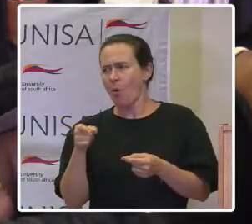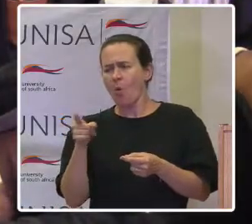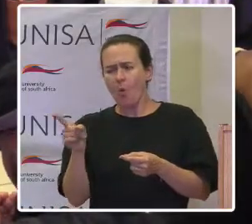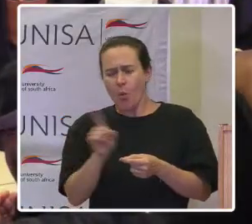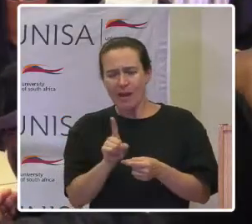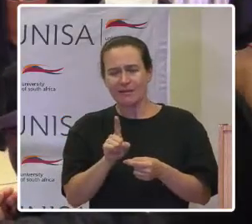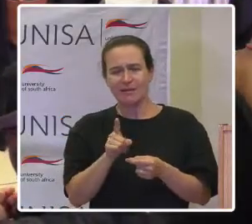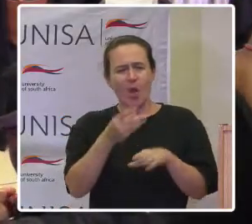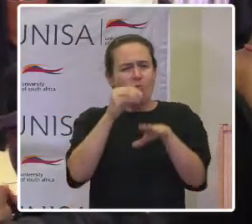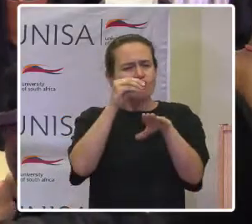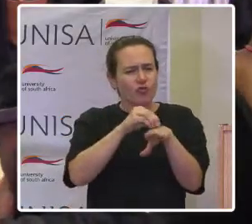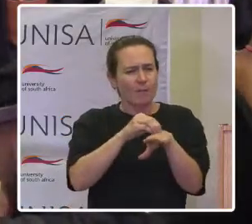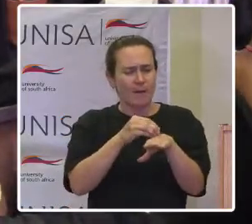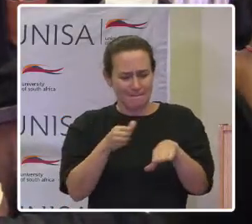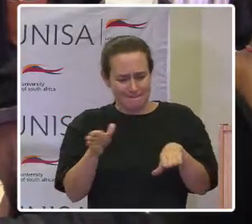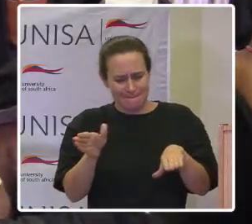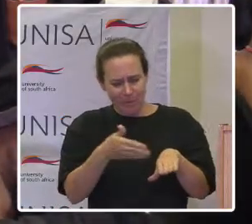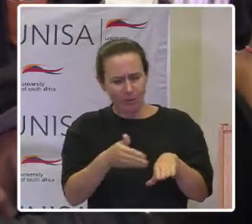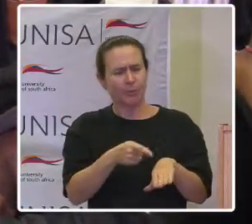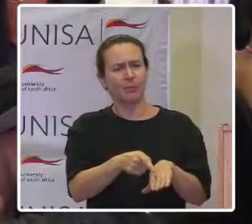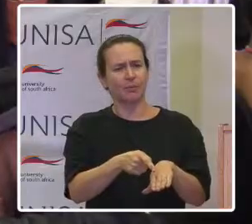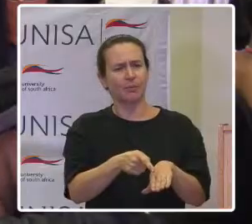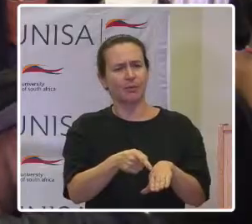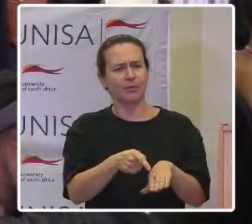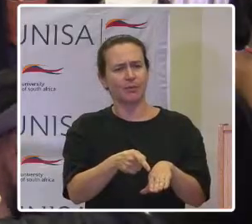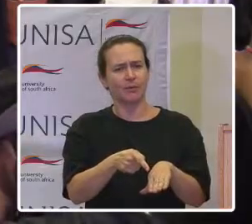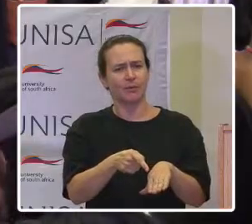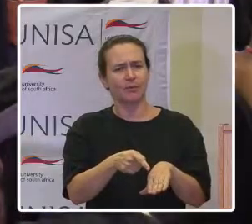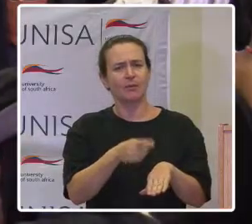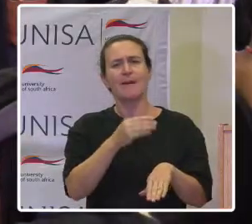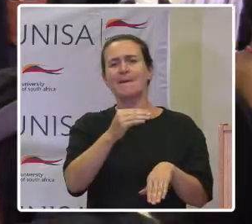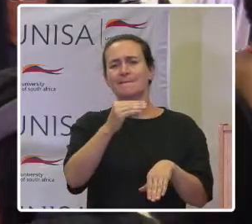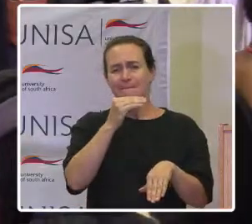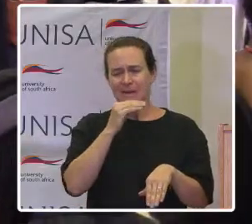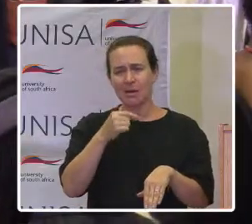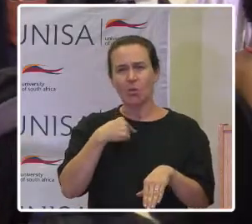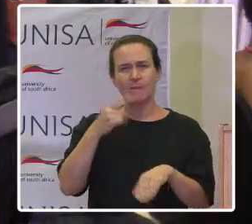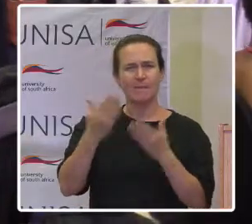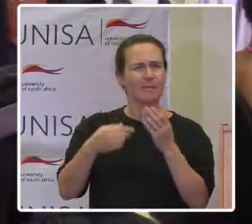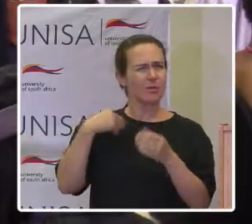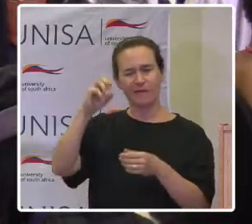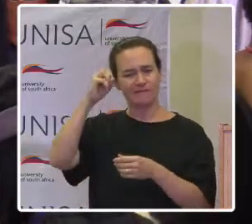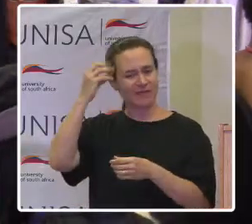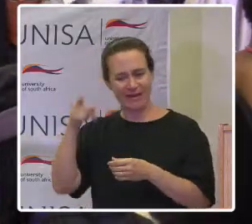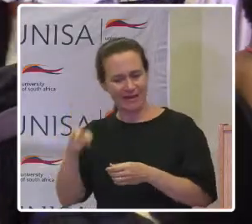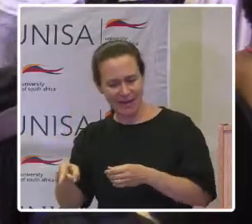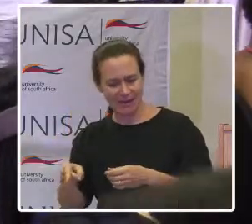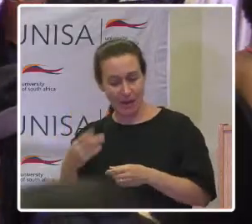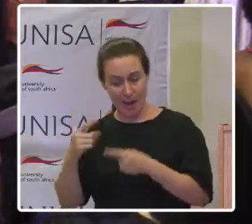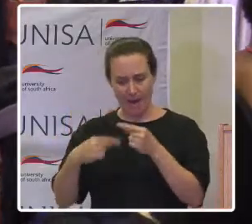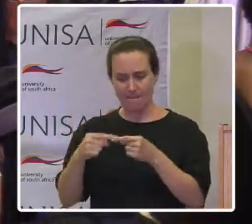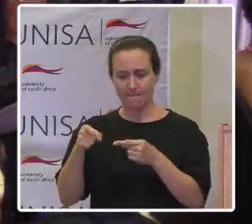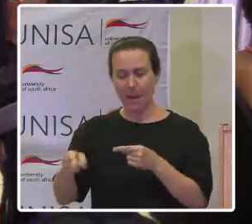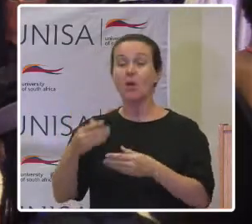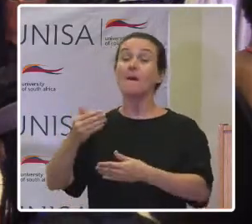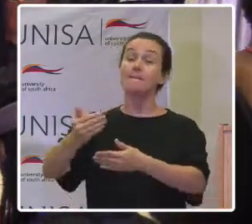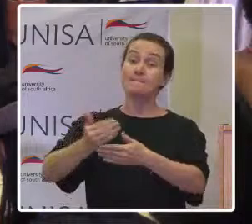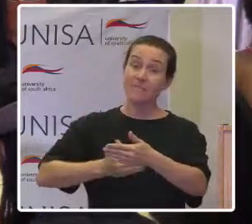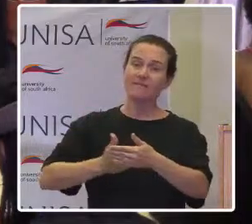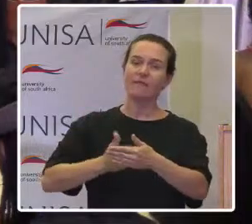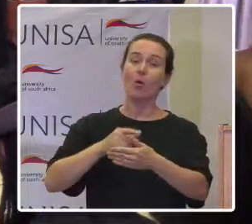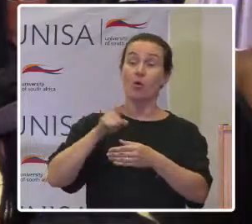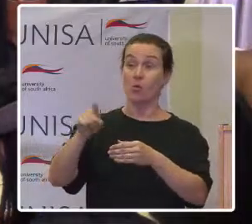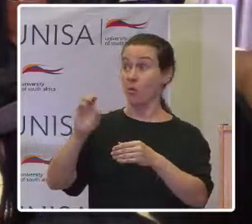missing at the stage 1, which is not considered as part of due diligence before our principals